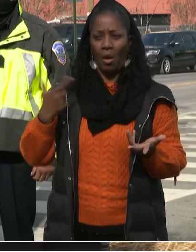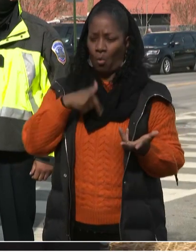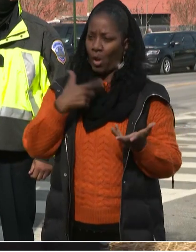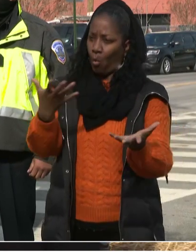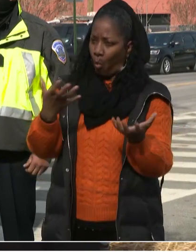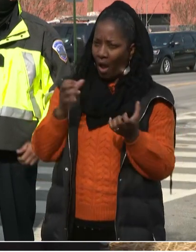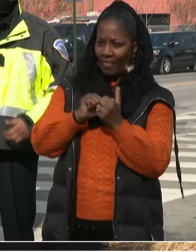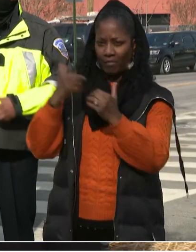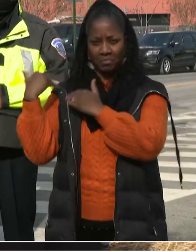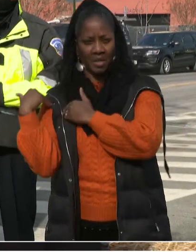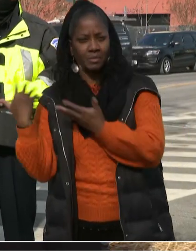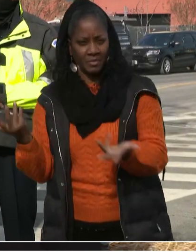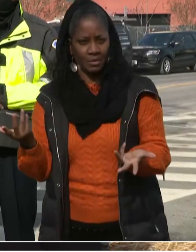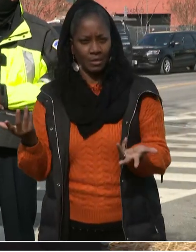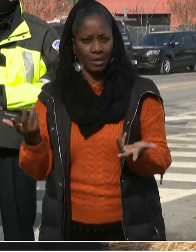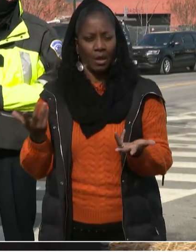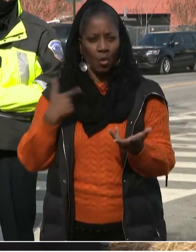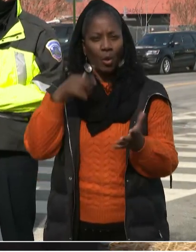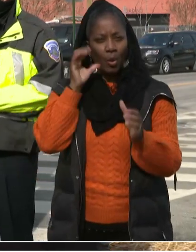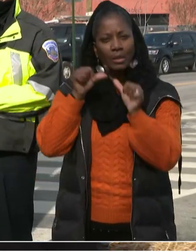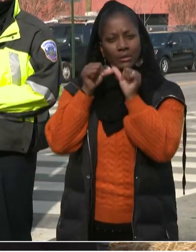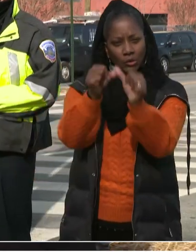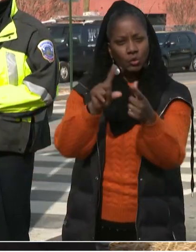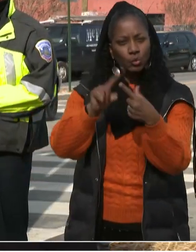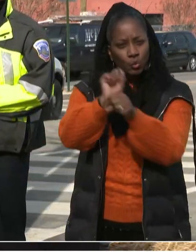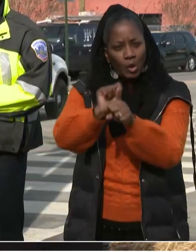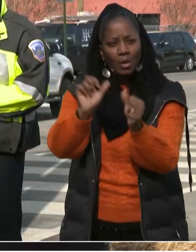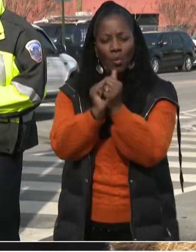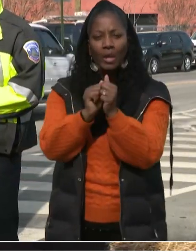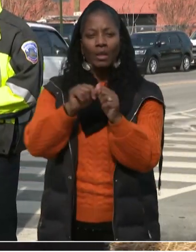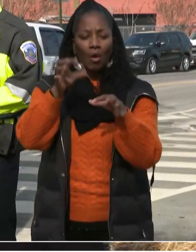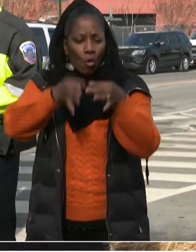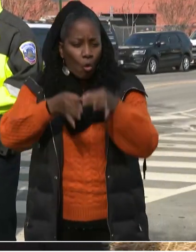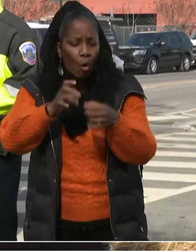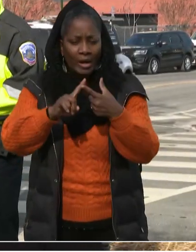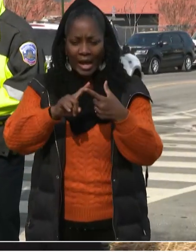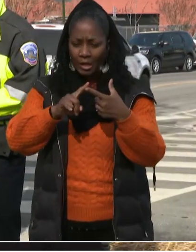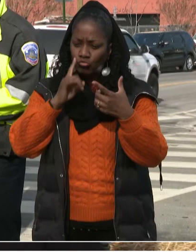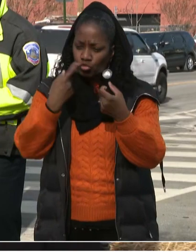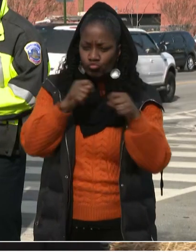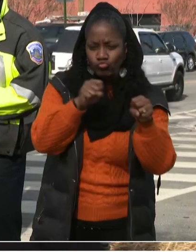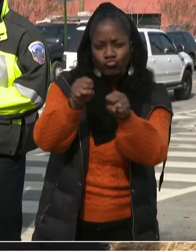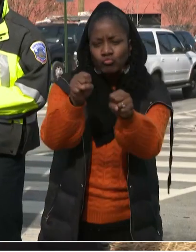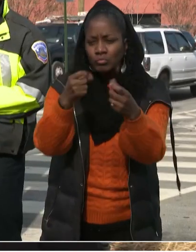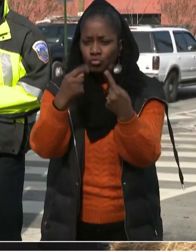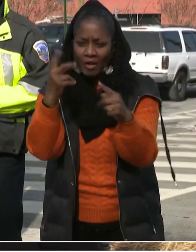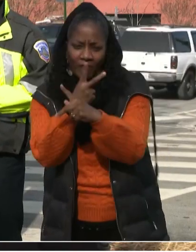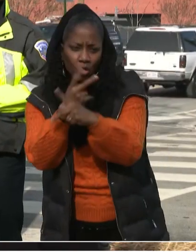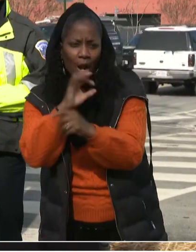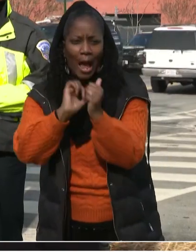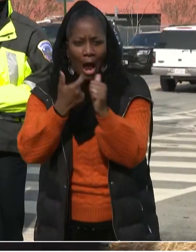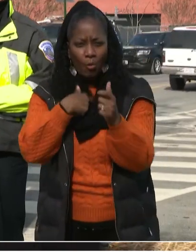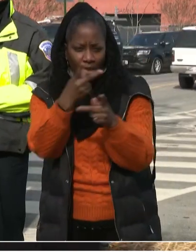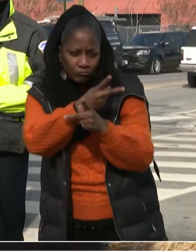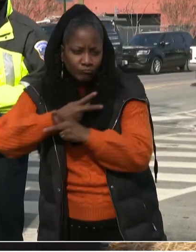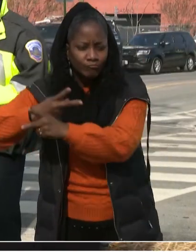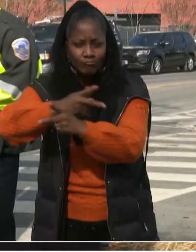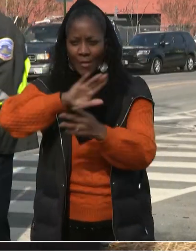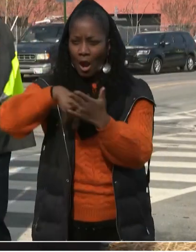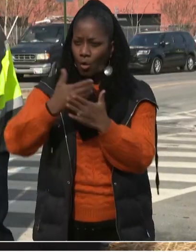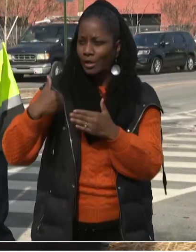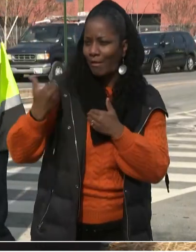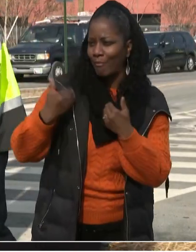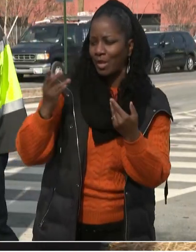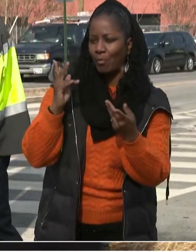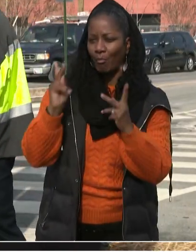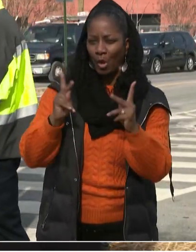that responsibility. So we'll continue to work with the courts on an arrangement so that we are supervising young people that